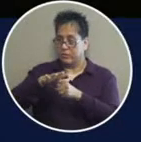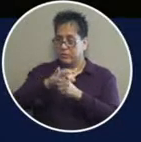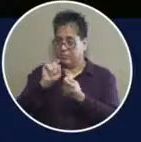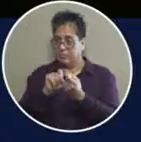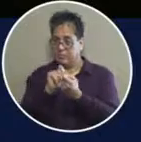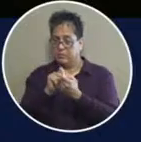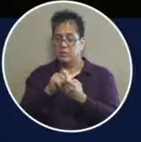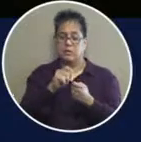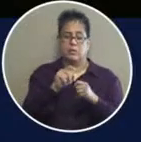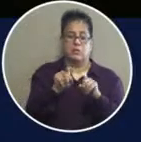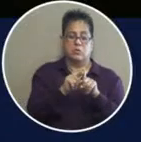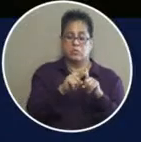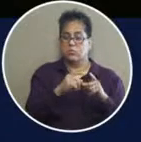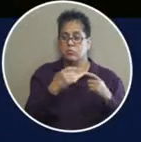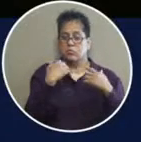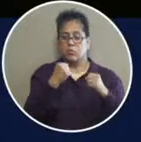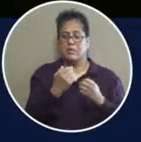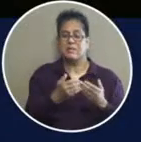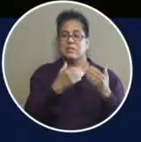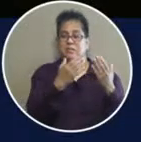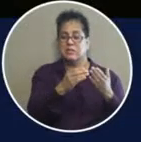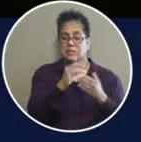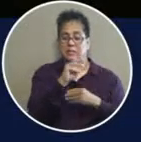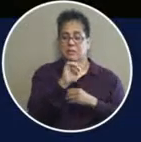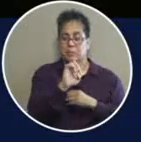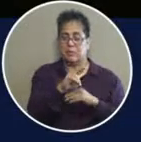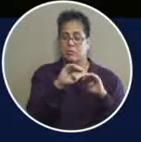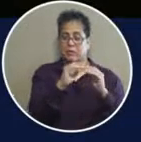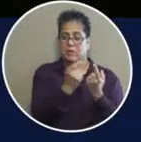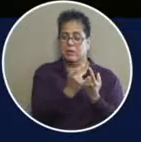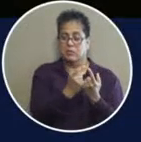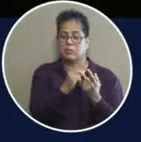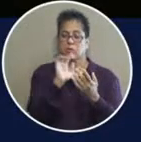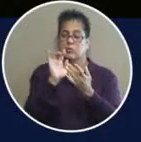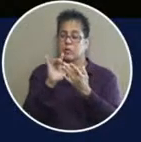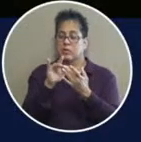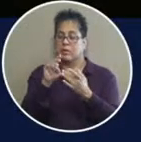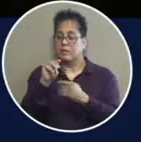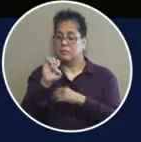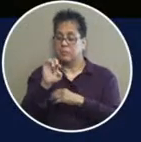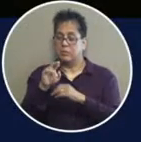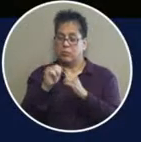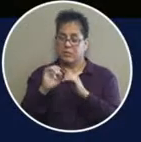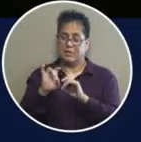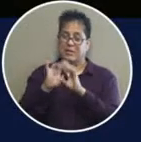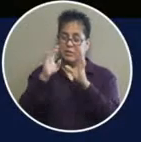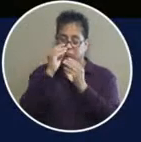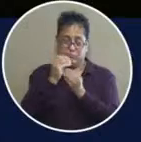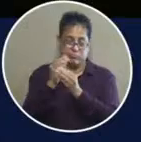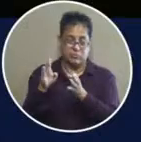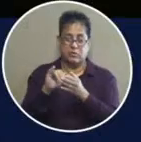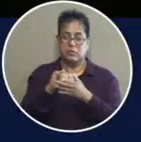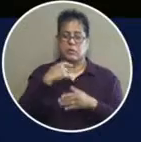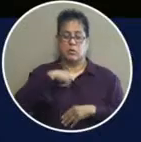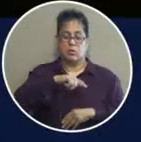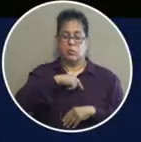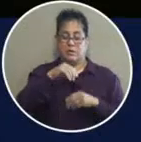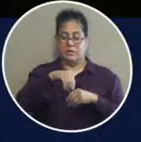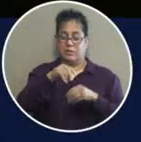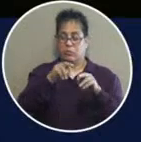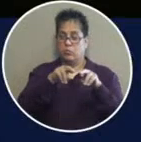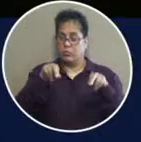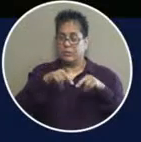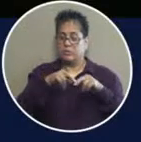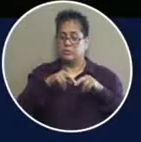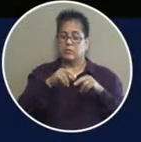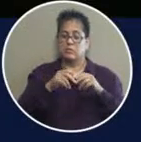However, I want to strongly request the mayor and council to further contact the governor with a clear message that we are in this region are